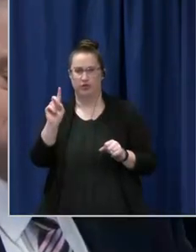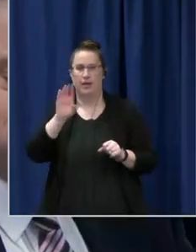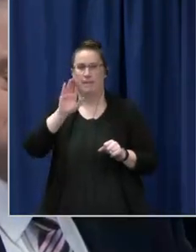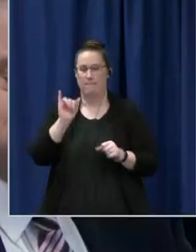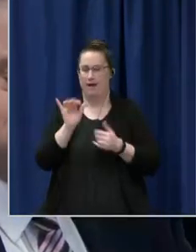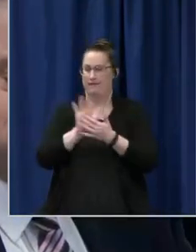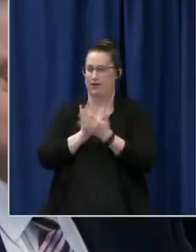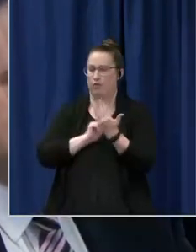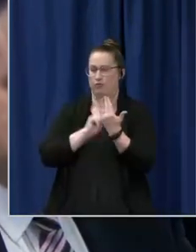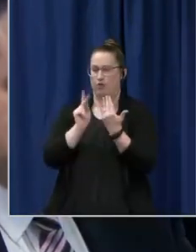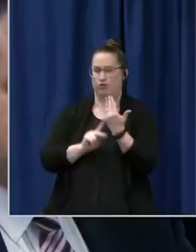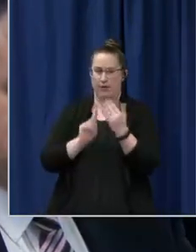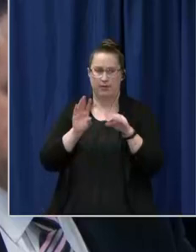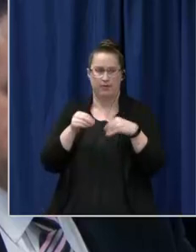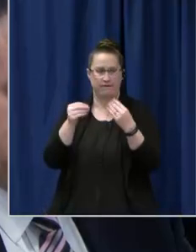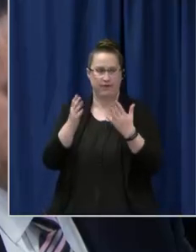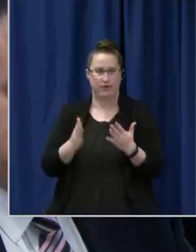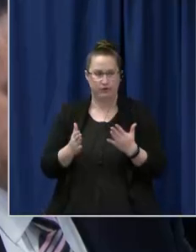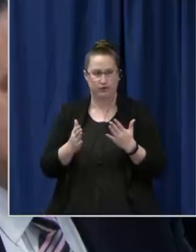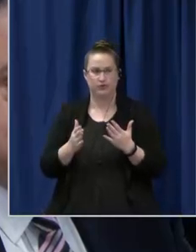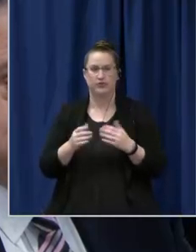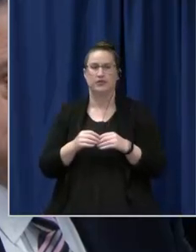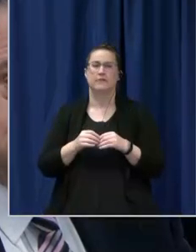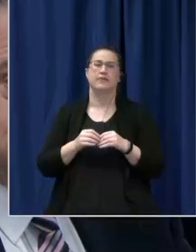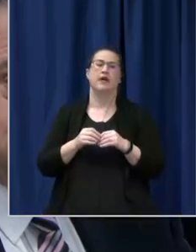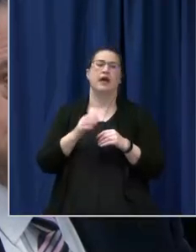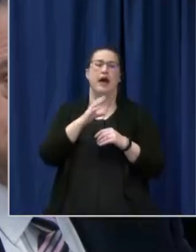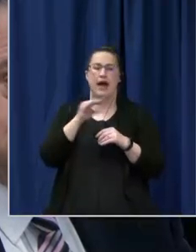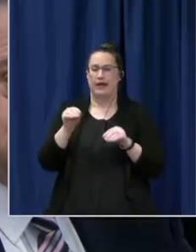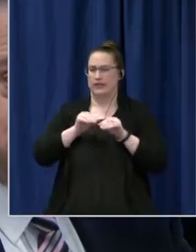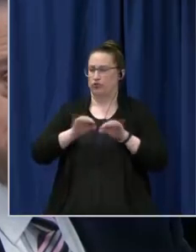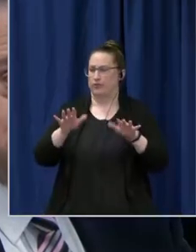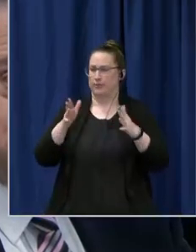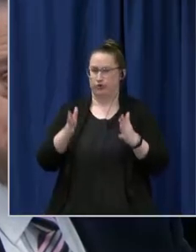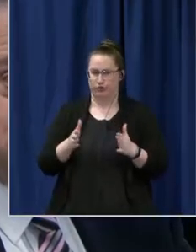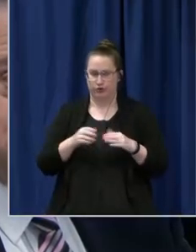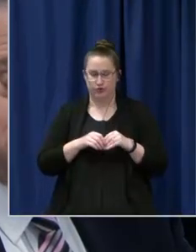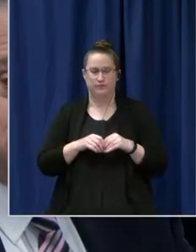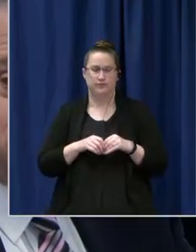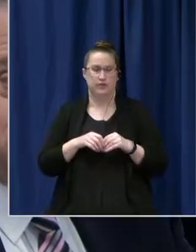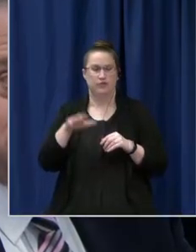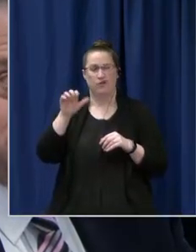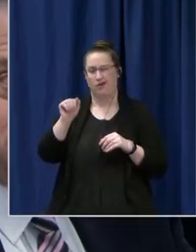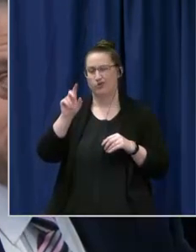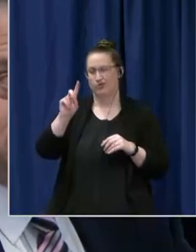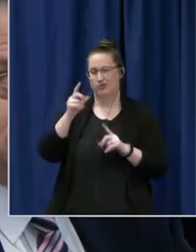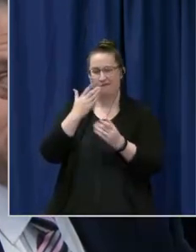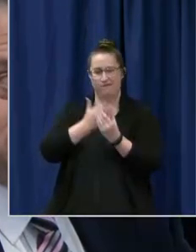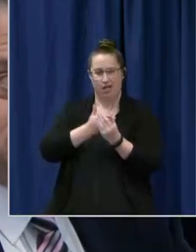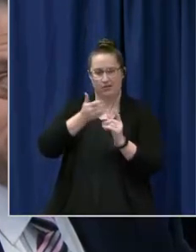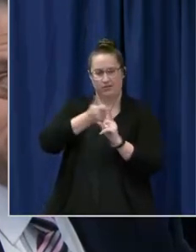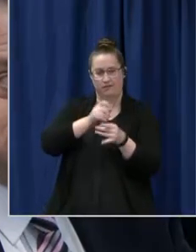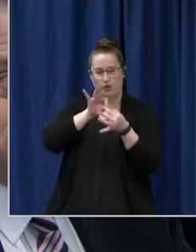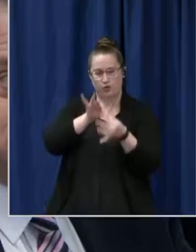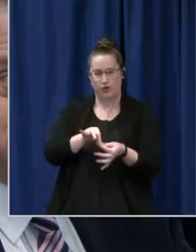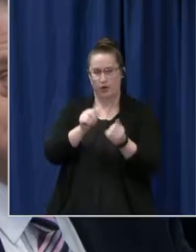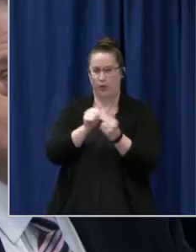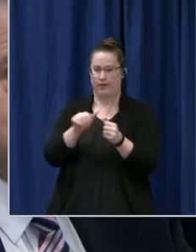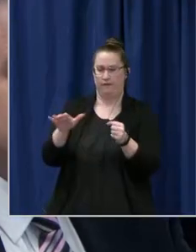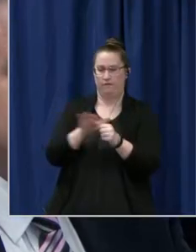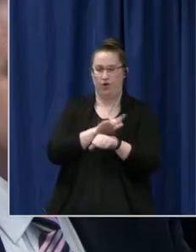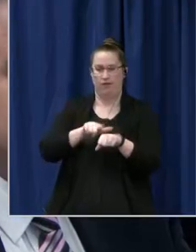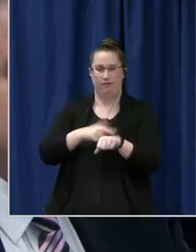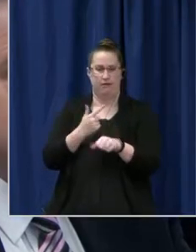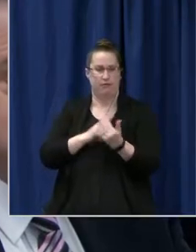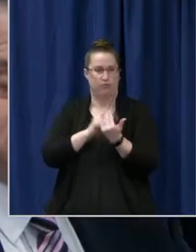video programming providers and distributors so that audio description files associated with full-length